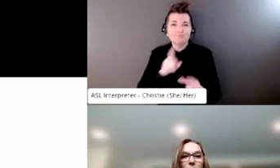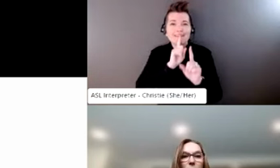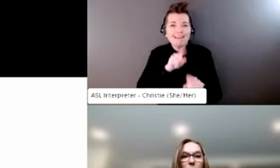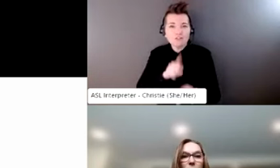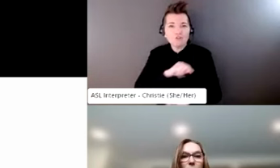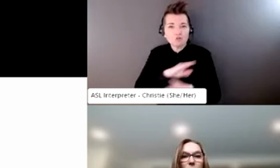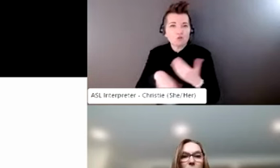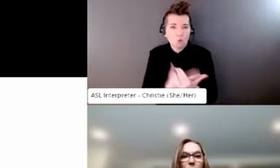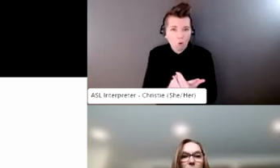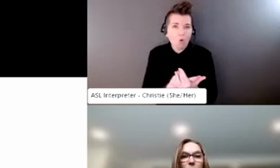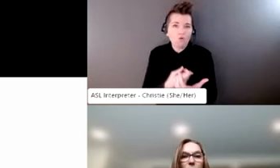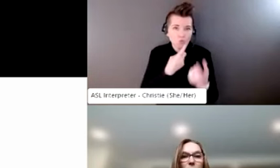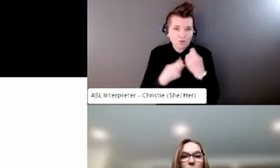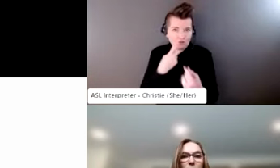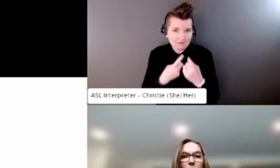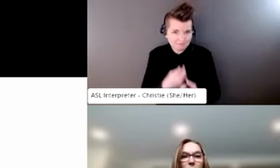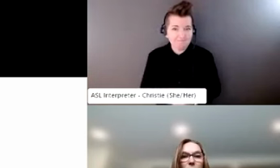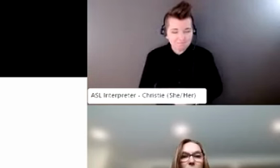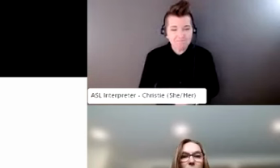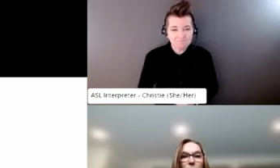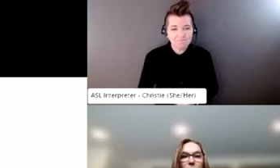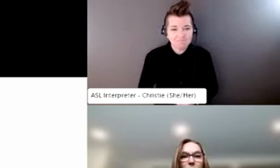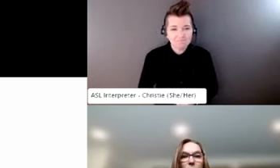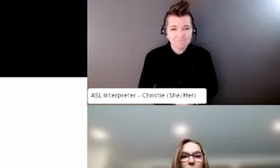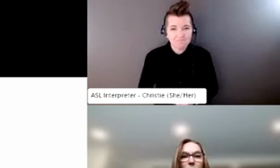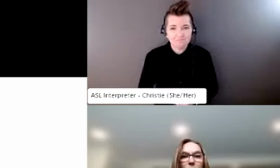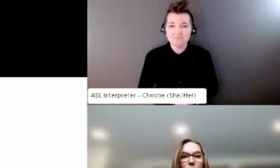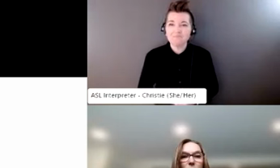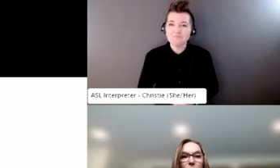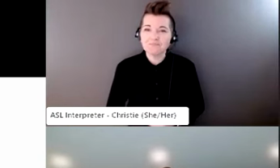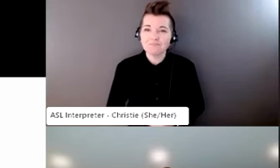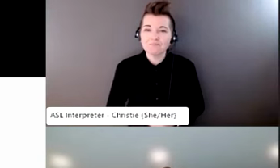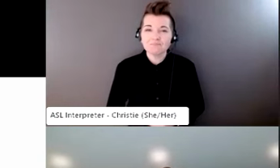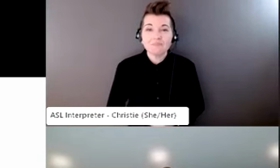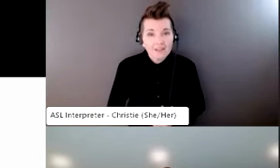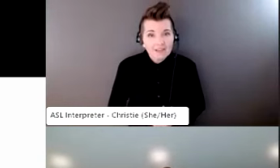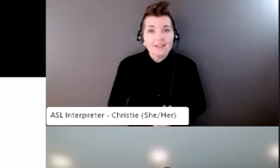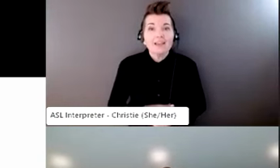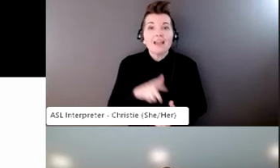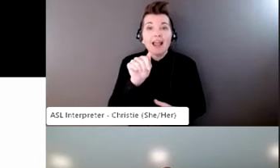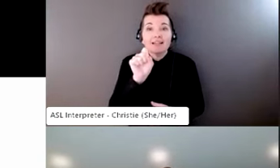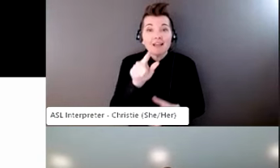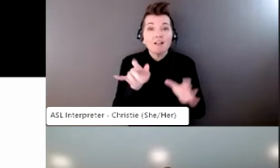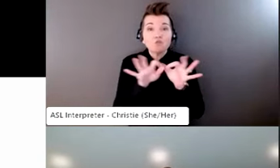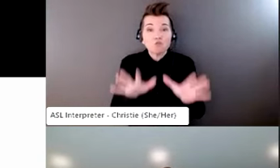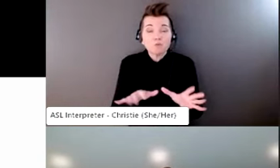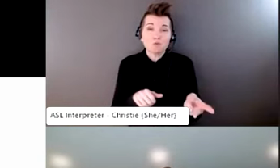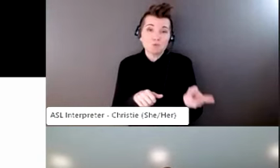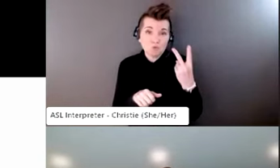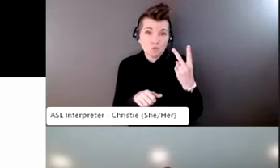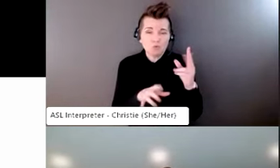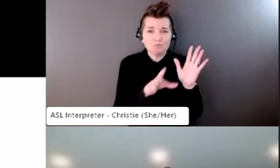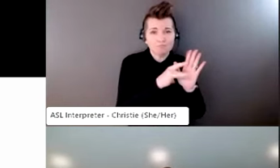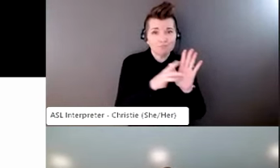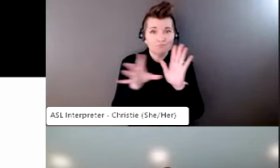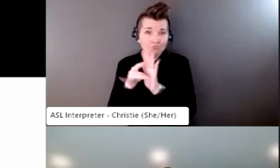readout questions. We also today have two ASL interpreters with us. They are pinned, so you should